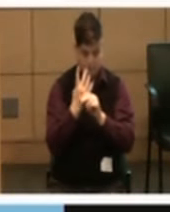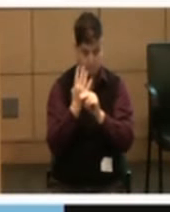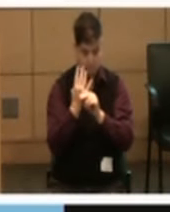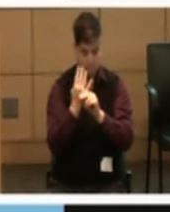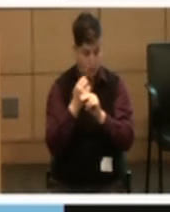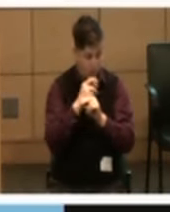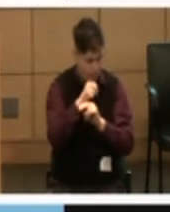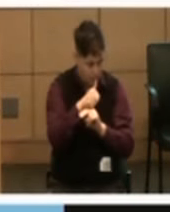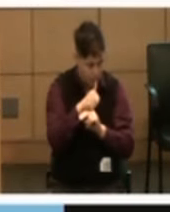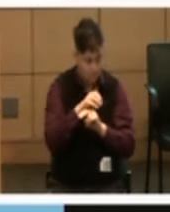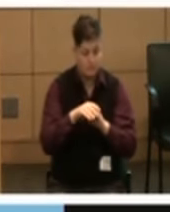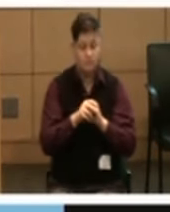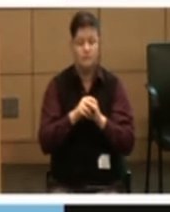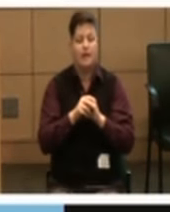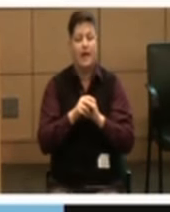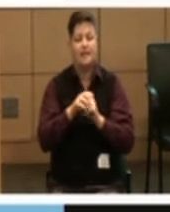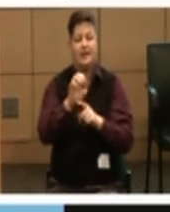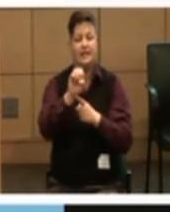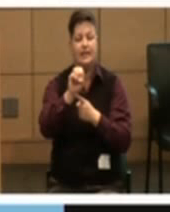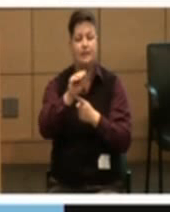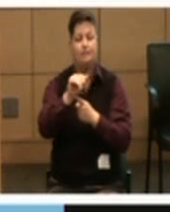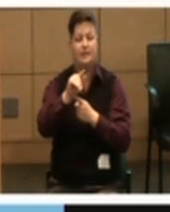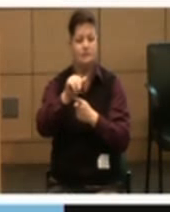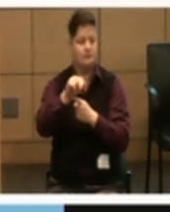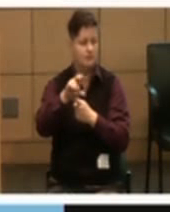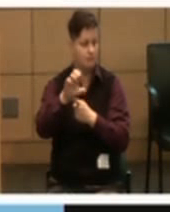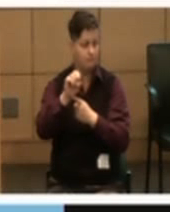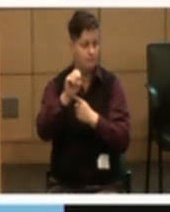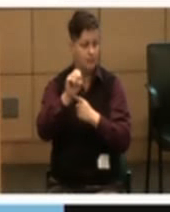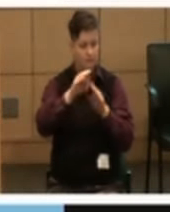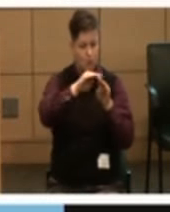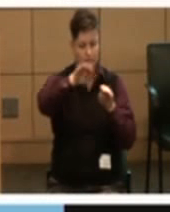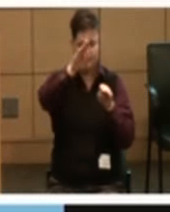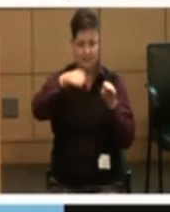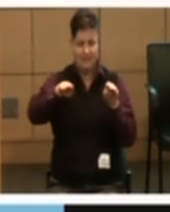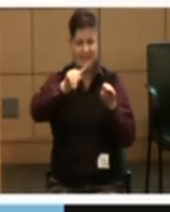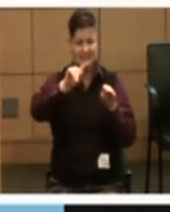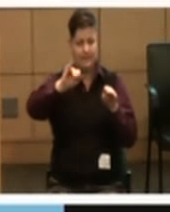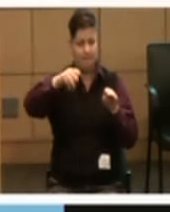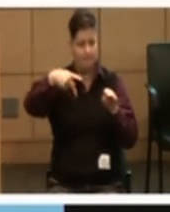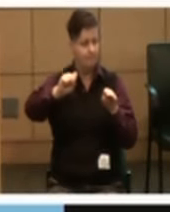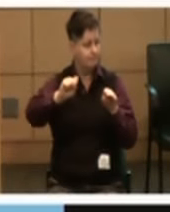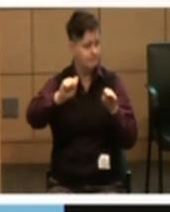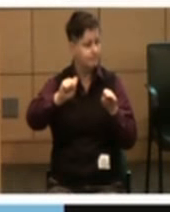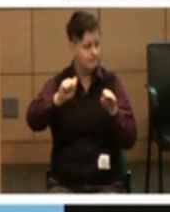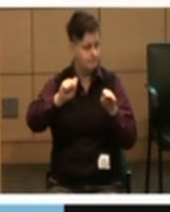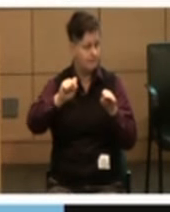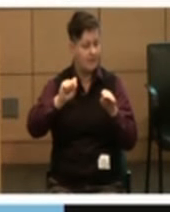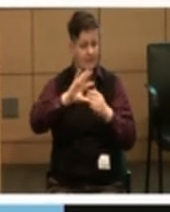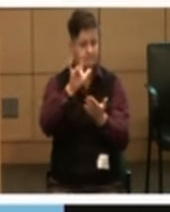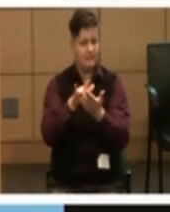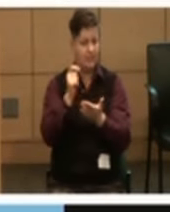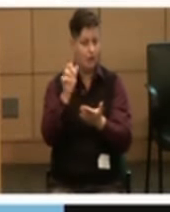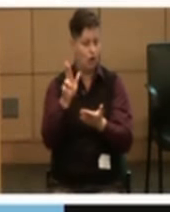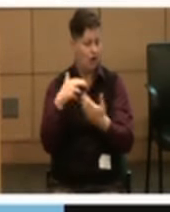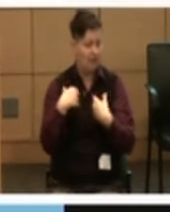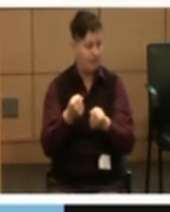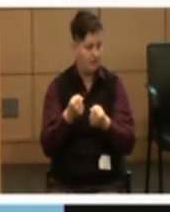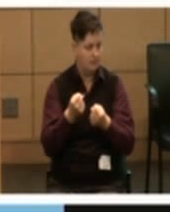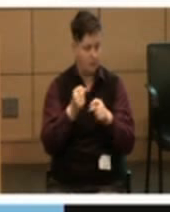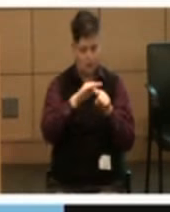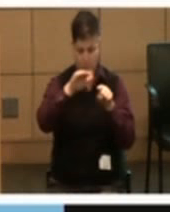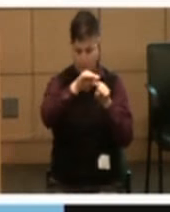our emittance battery, or for instance, a tympanogram, which will give us information about the middle ear health. We also